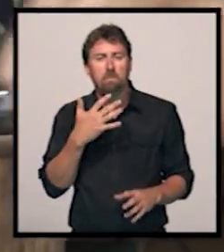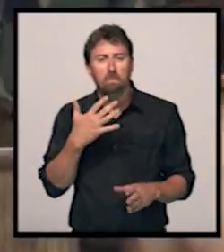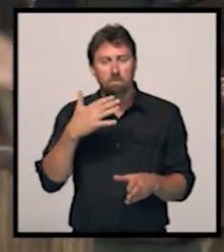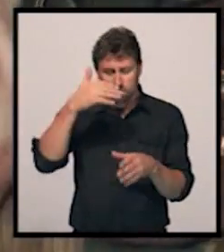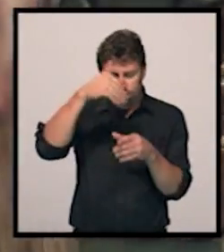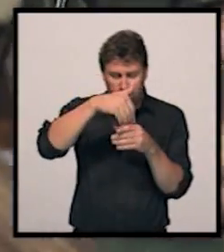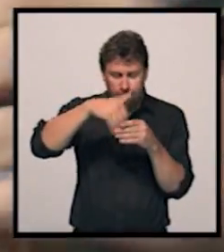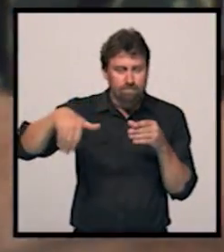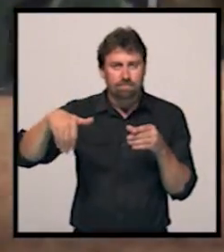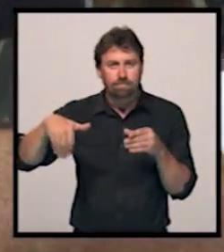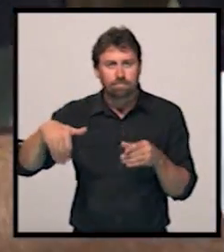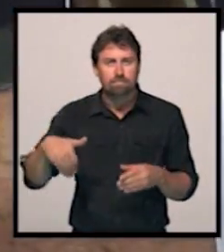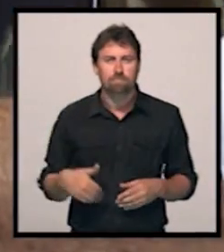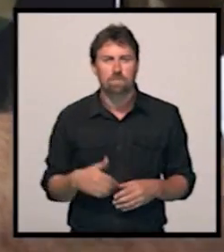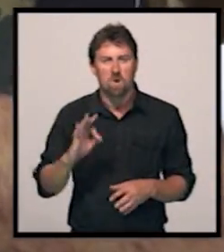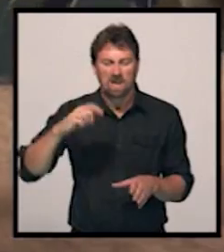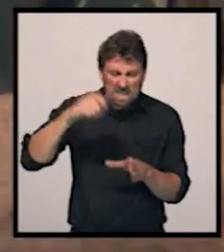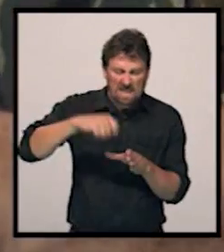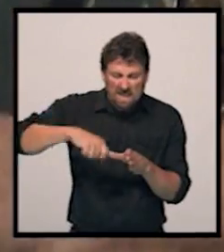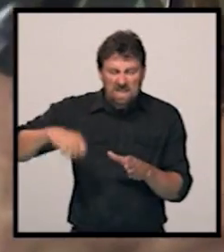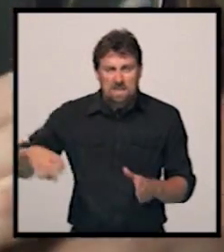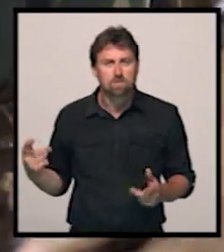gentle strokes.